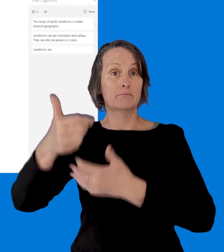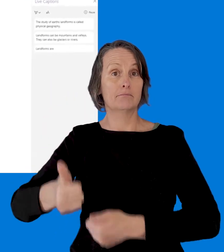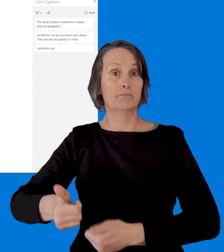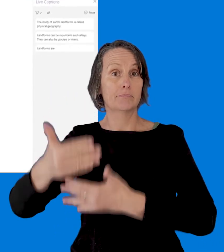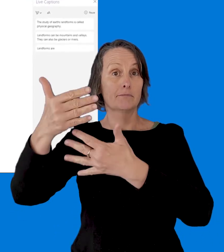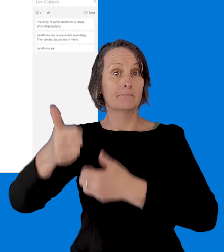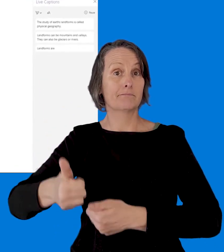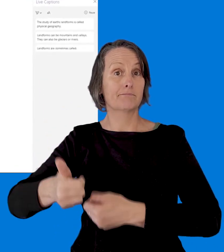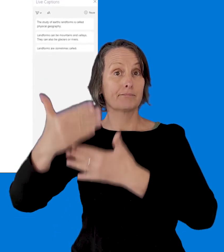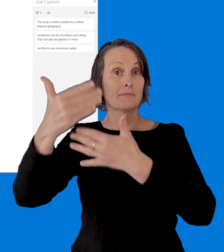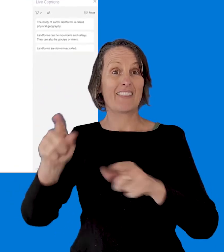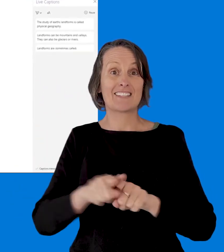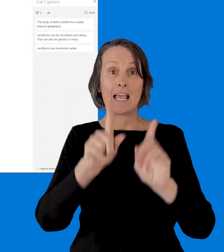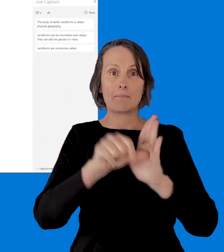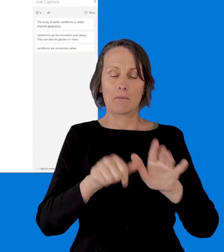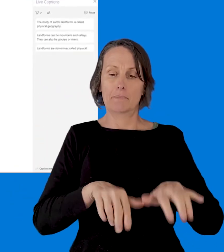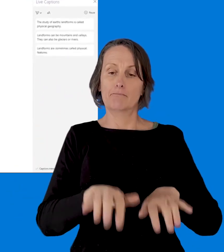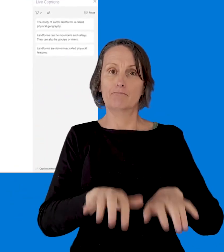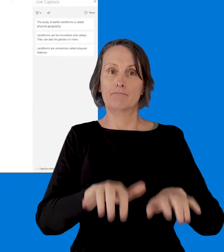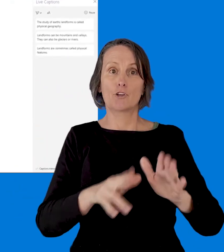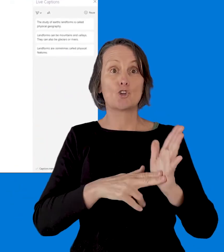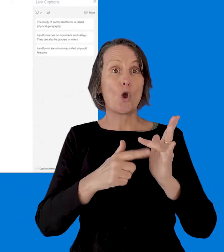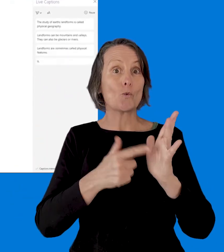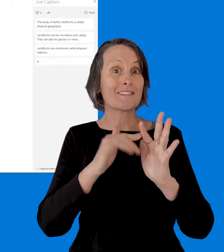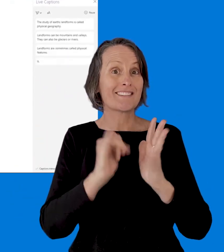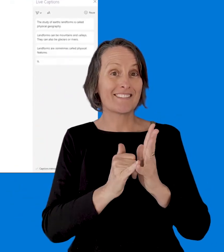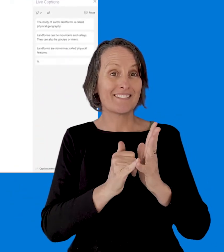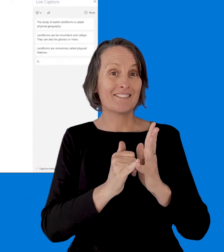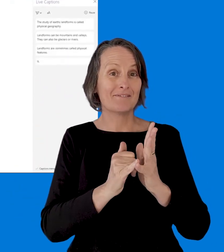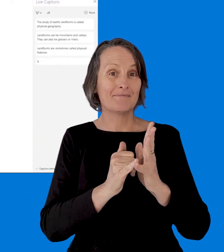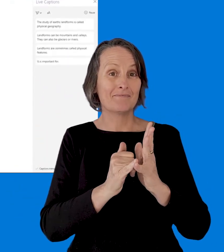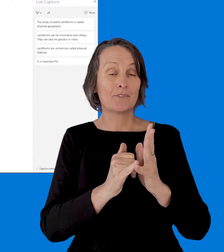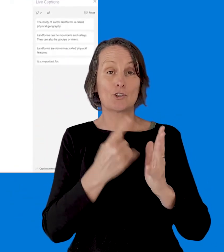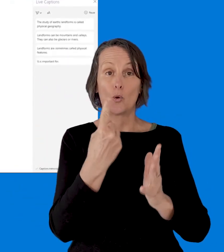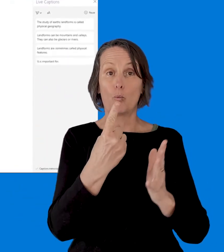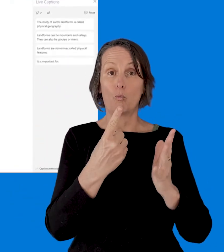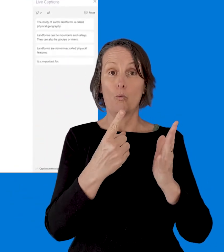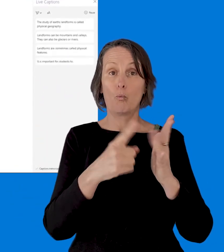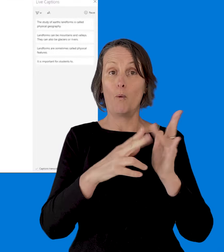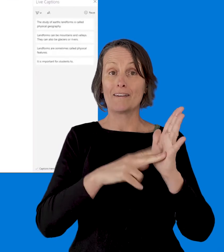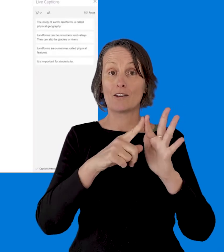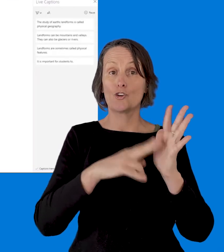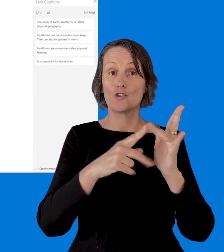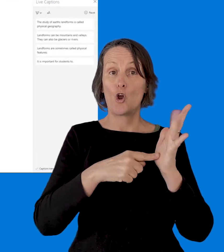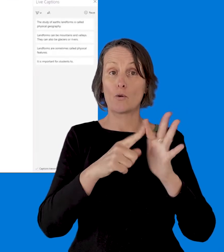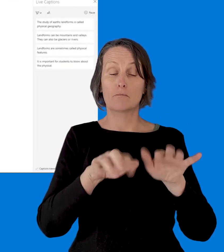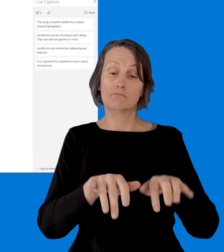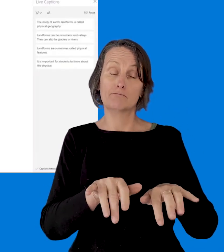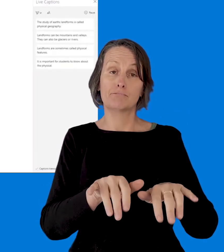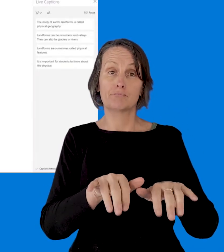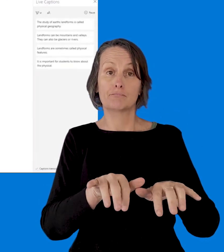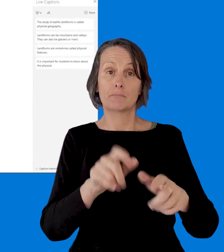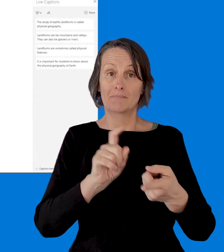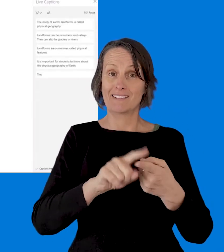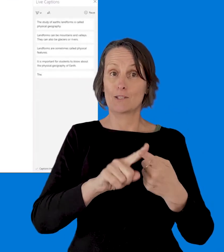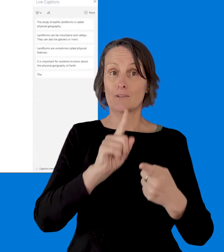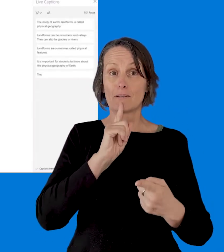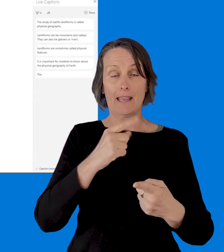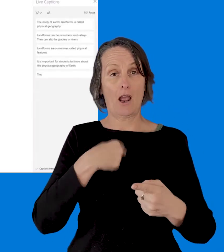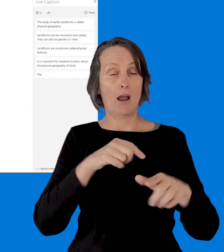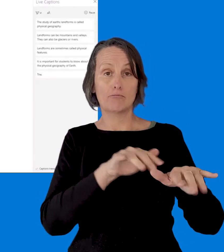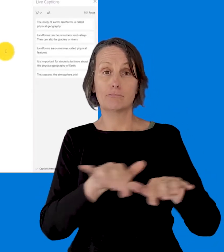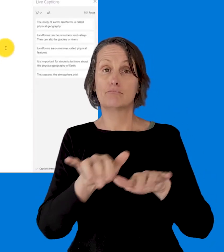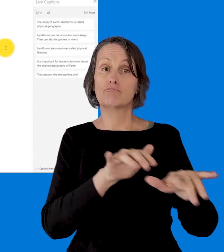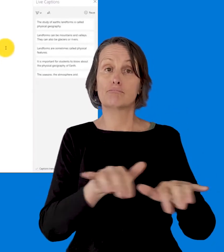the same time. So over here in OneNote, I can still say I am taking notes.